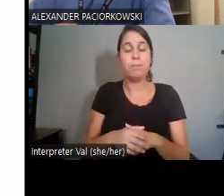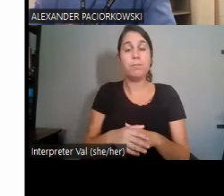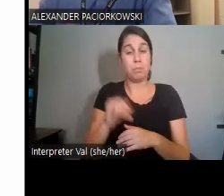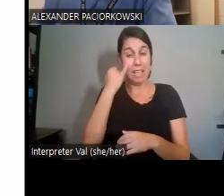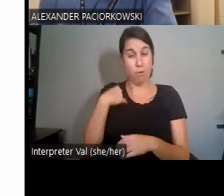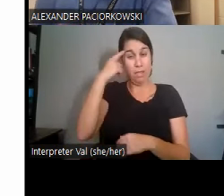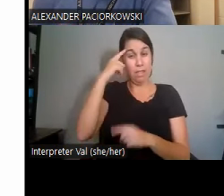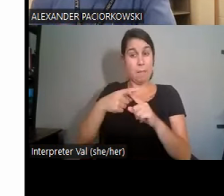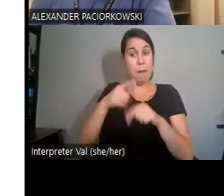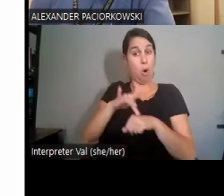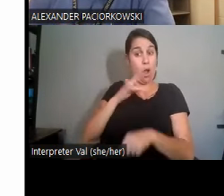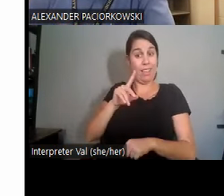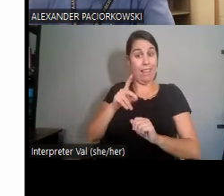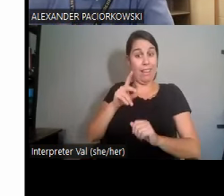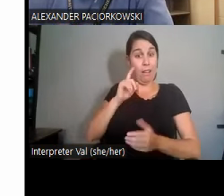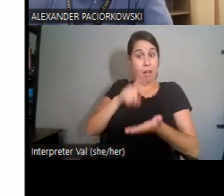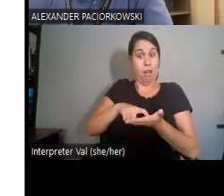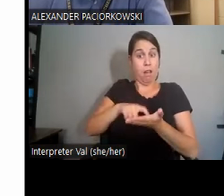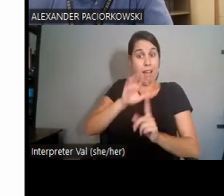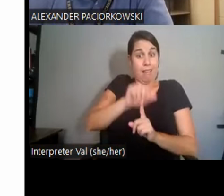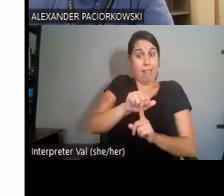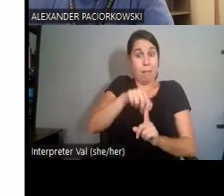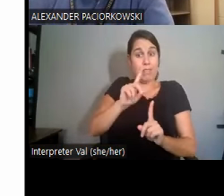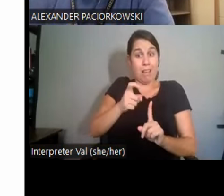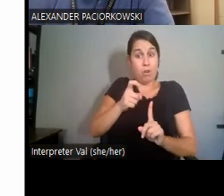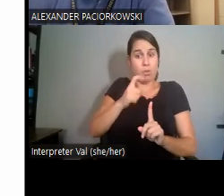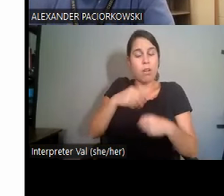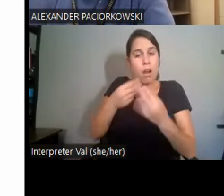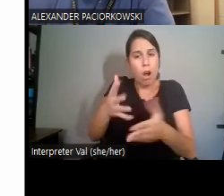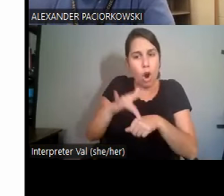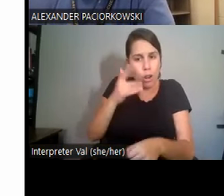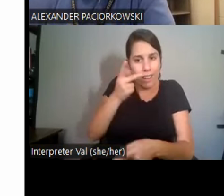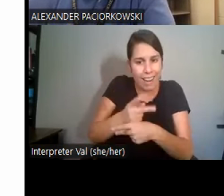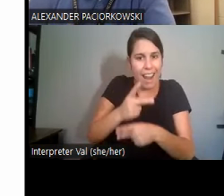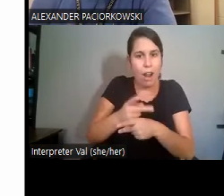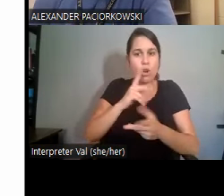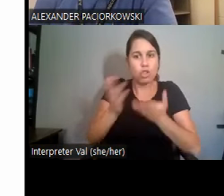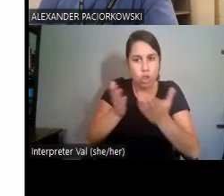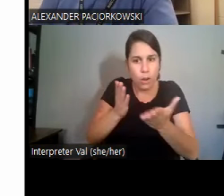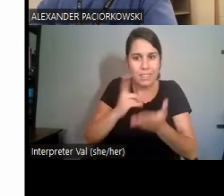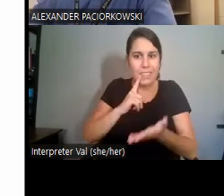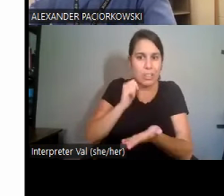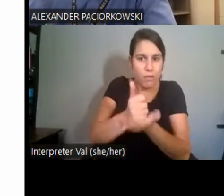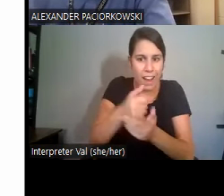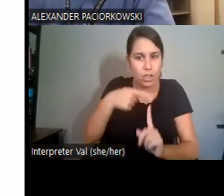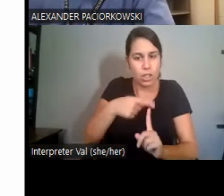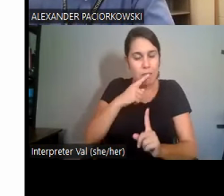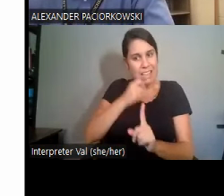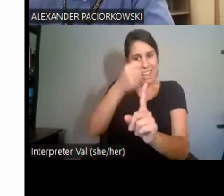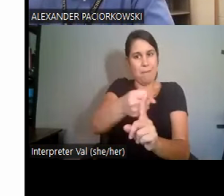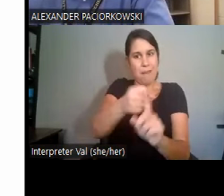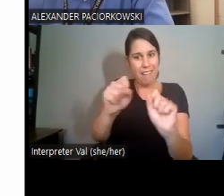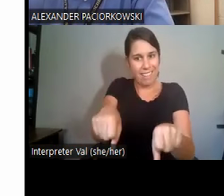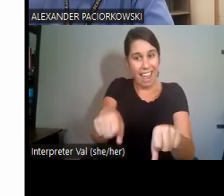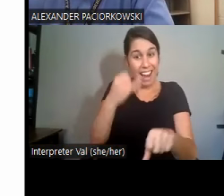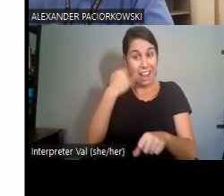accessing appropriate care and long-term services, this again should raise considerable alarm.